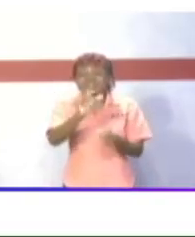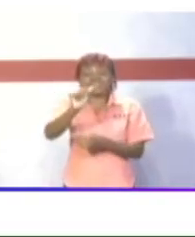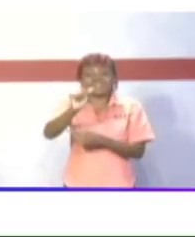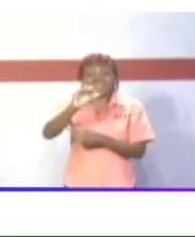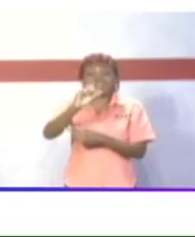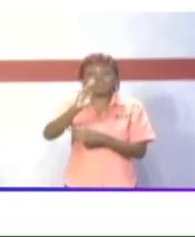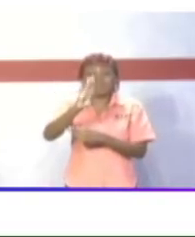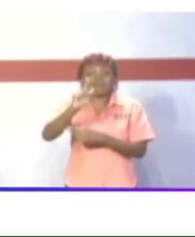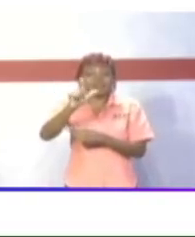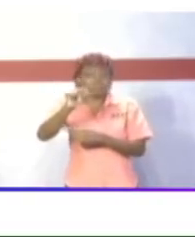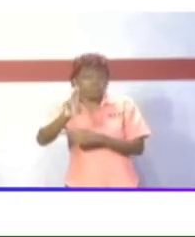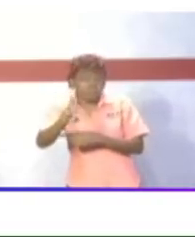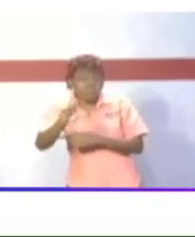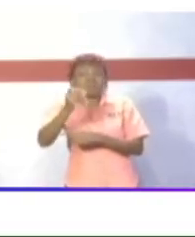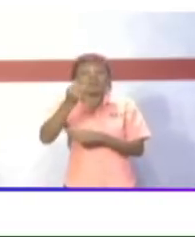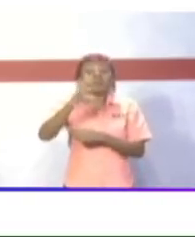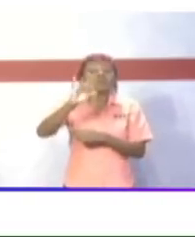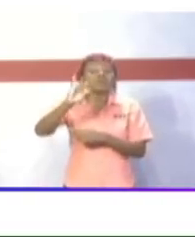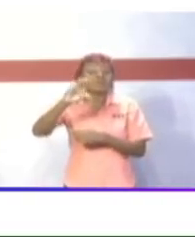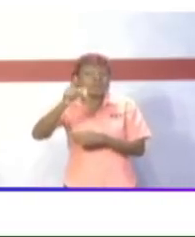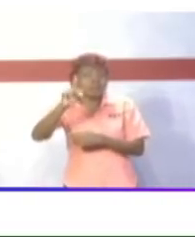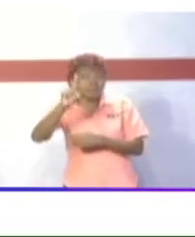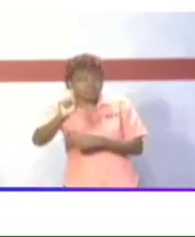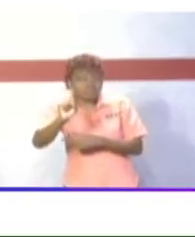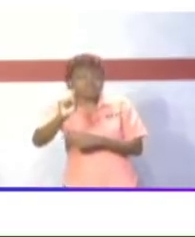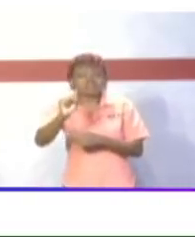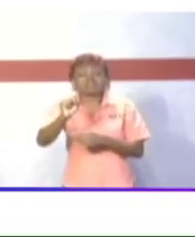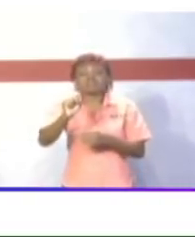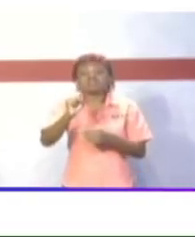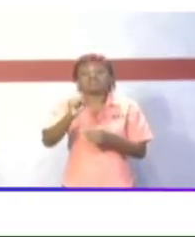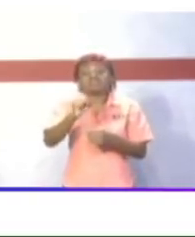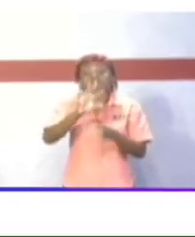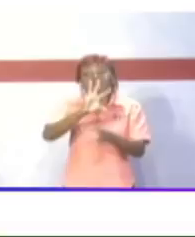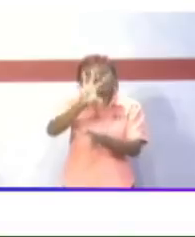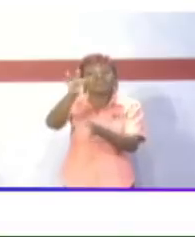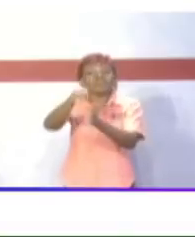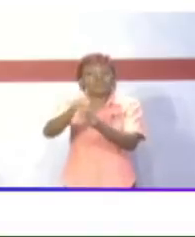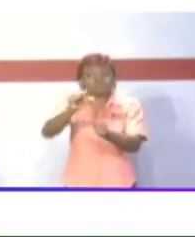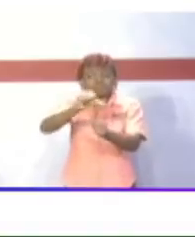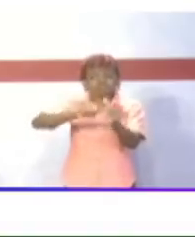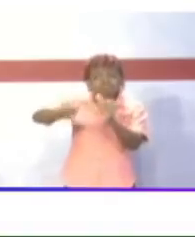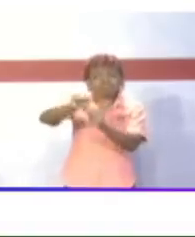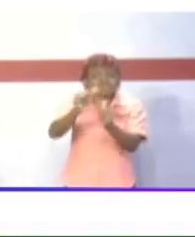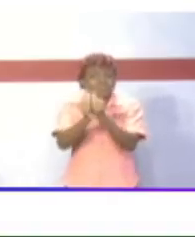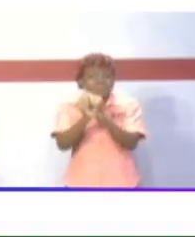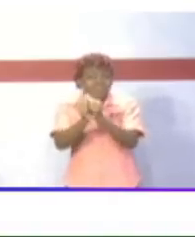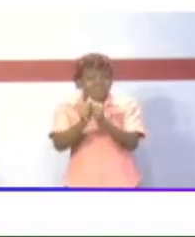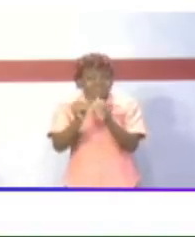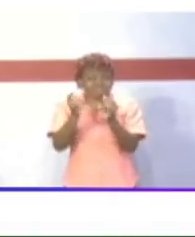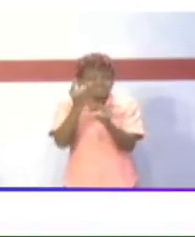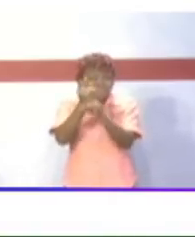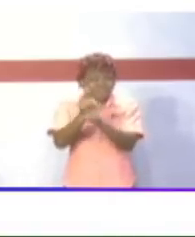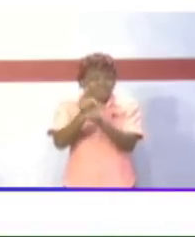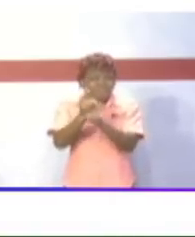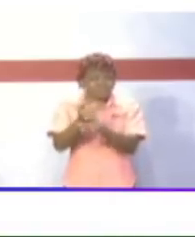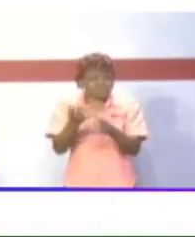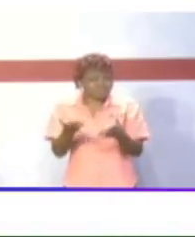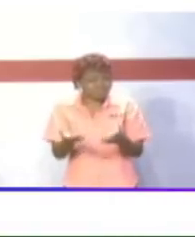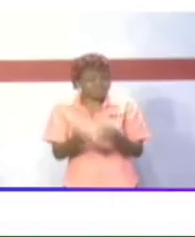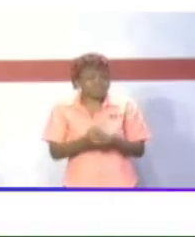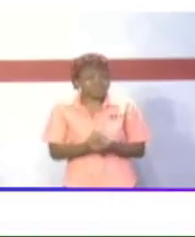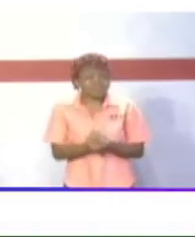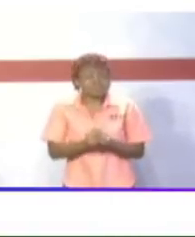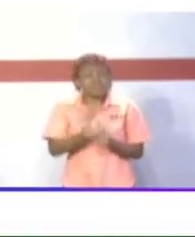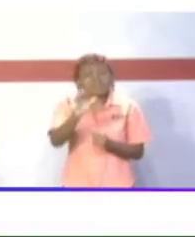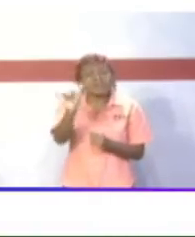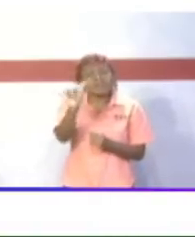alcohol, alcoholism, sugar associated with alcohol, and the NCD issue that's almost a pandemic in itself. Dr. Abdul